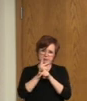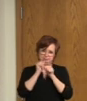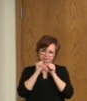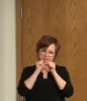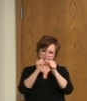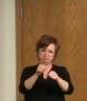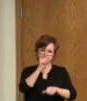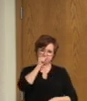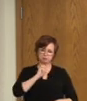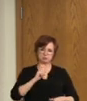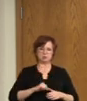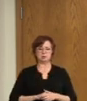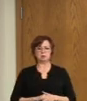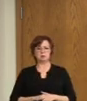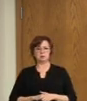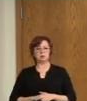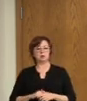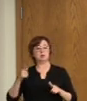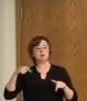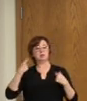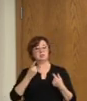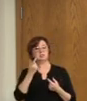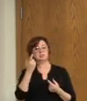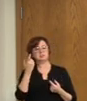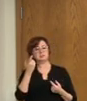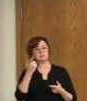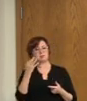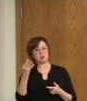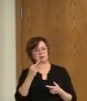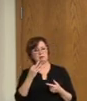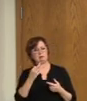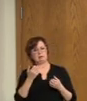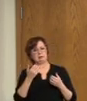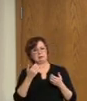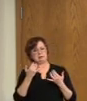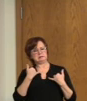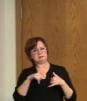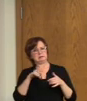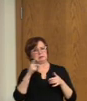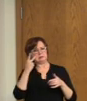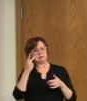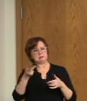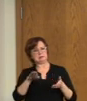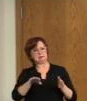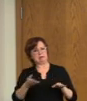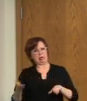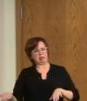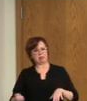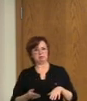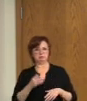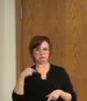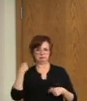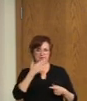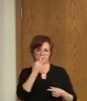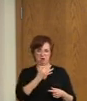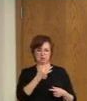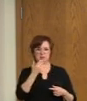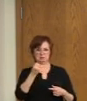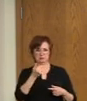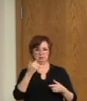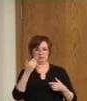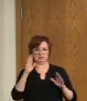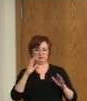deaths due to COVID-19. So since Friday we have had 20 deaths in Saskatchewan. So I would like to join the Minister in offering my condolences